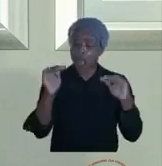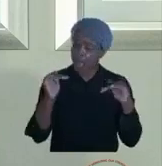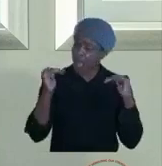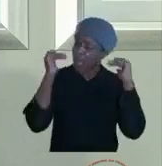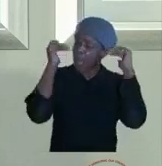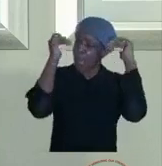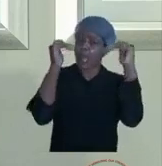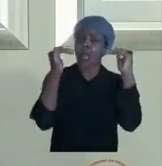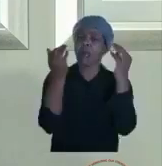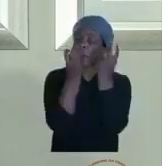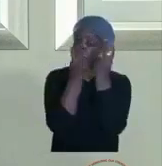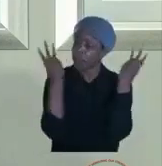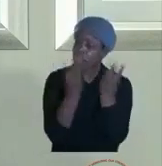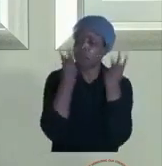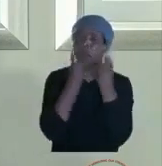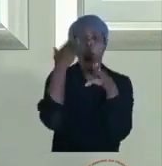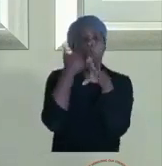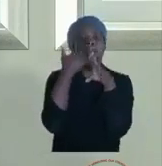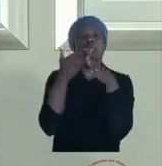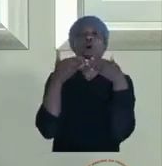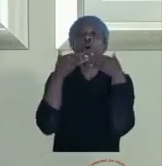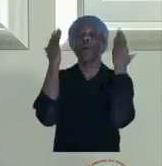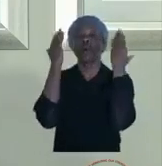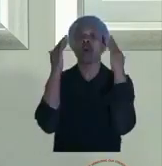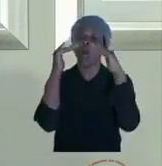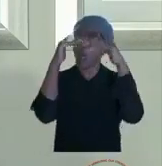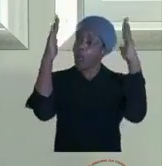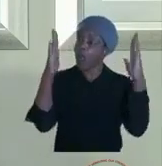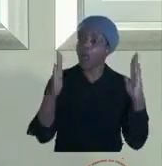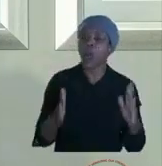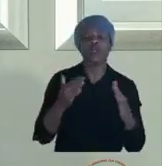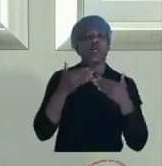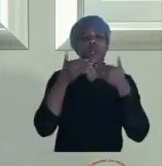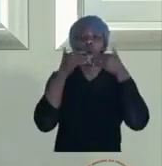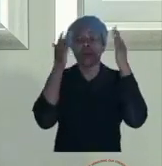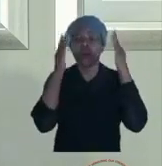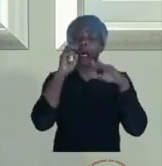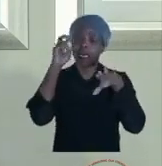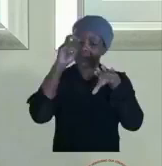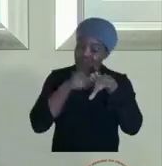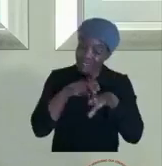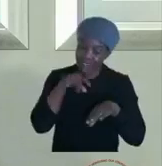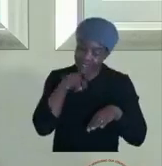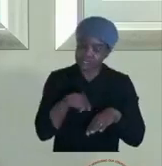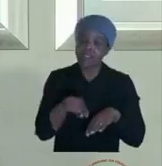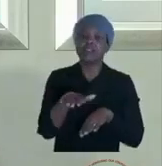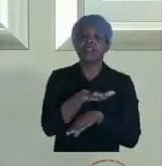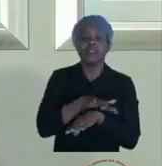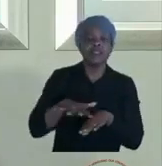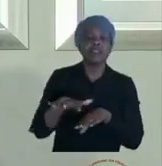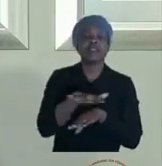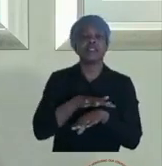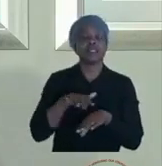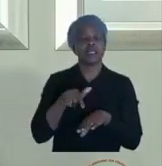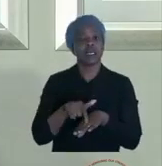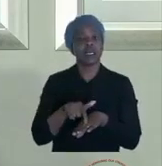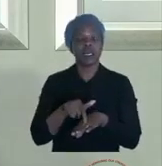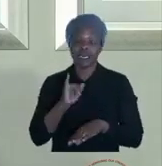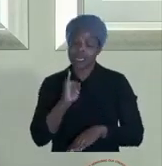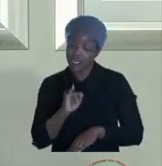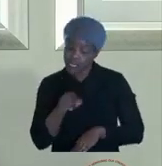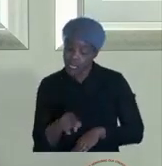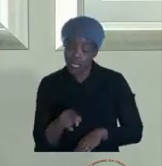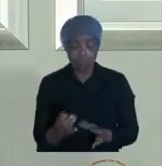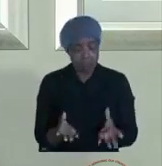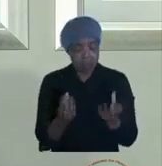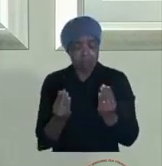unemployment, inadequate housing, and limited access to basic human needs. This, if not addressed,